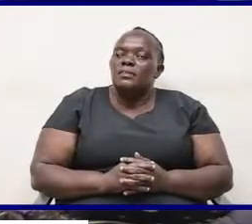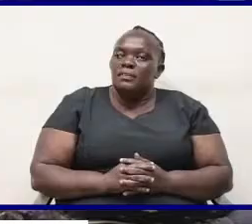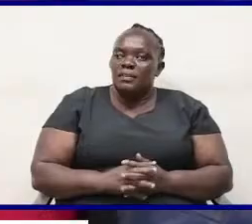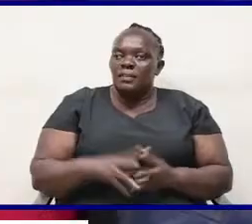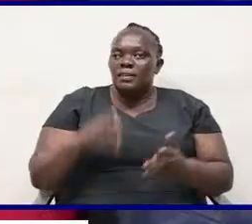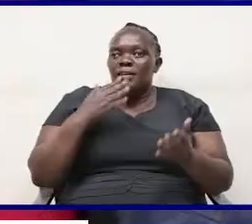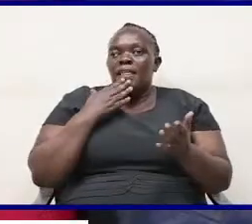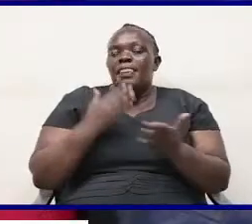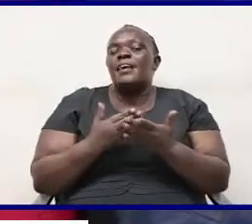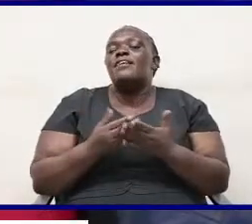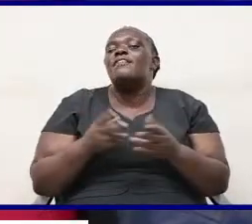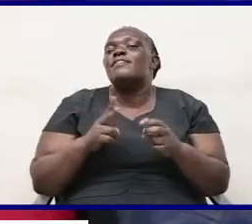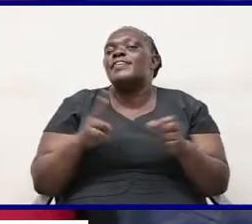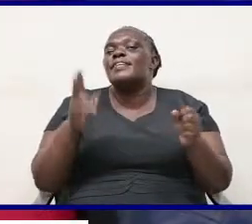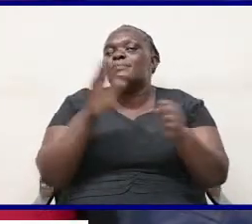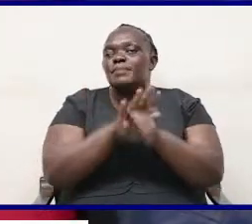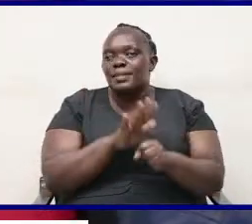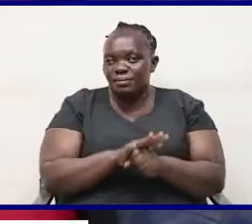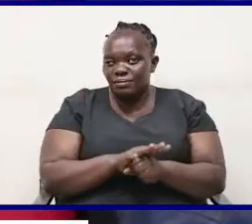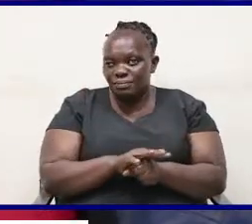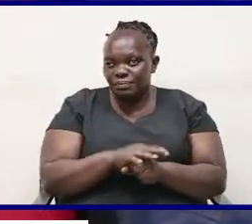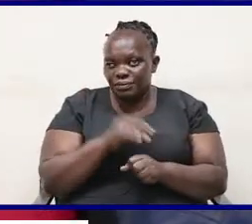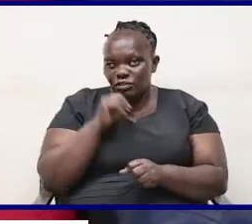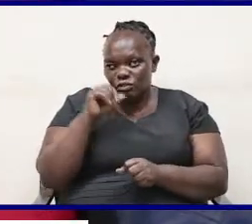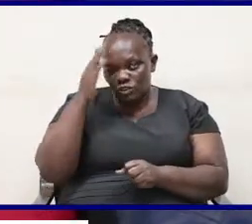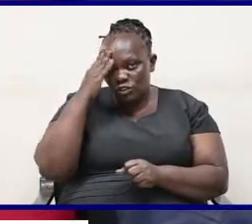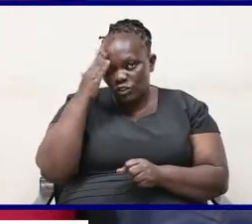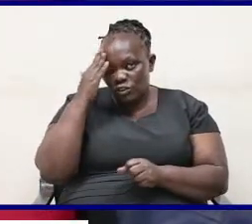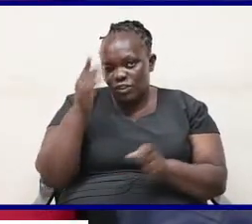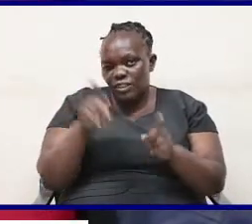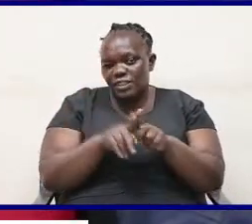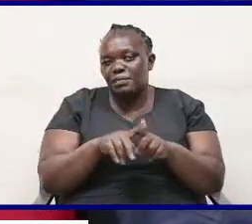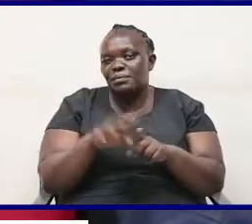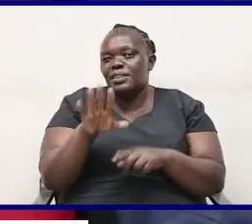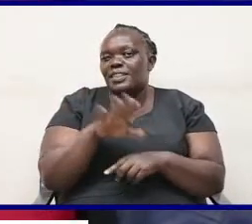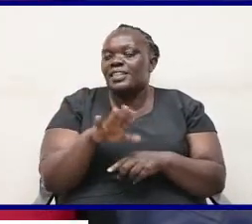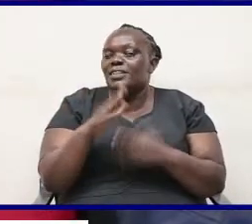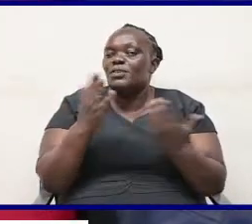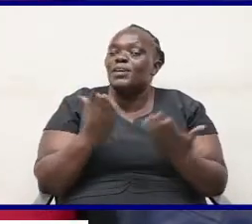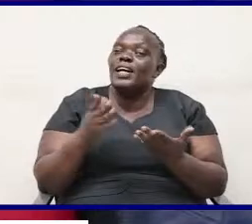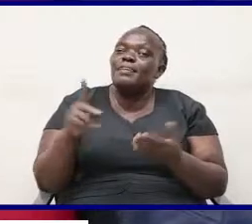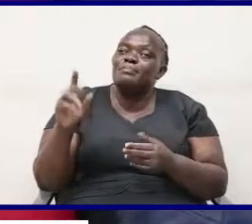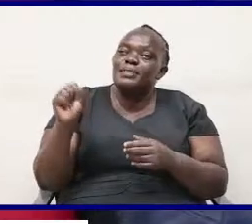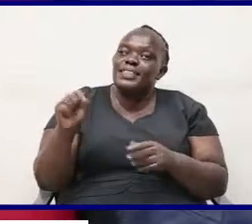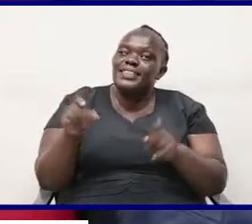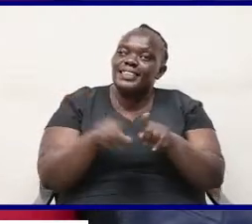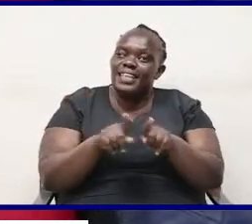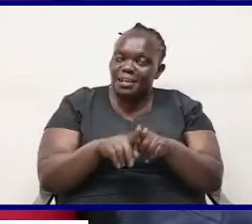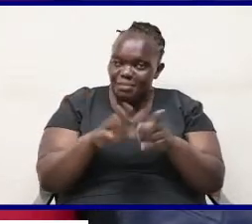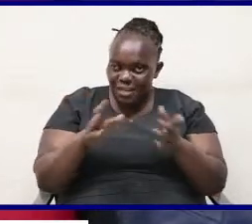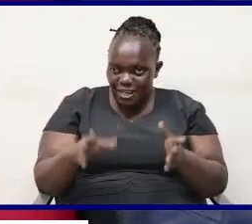Well, thank you very much. I actually didn't know we were going to have a session where I'm going to be asked questions, but I'll try